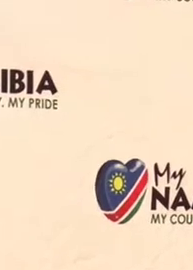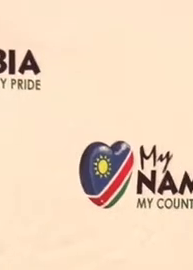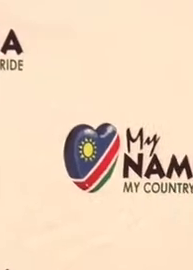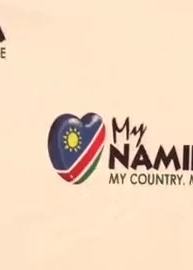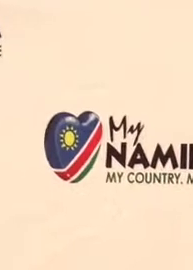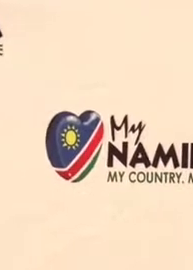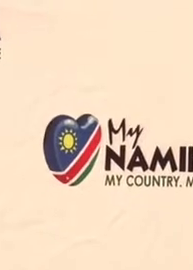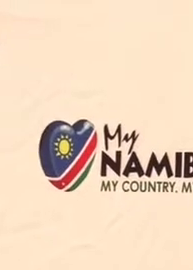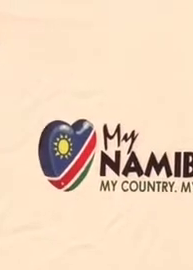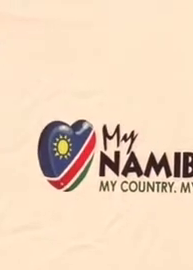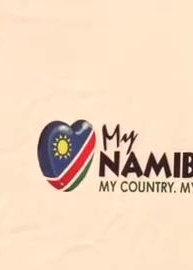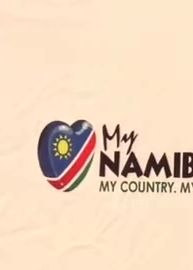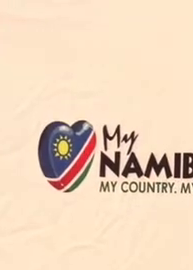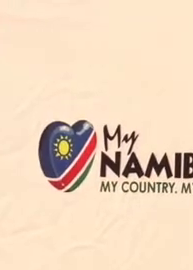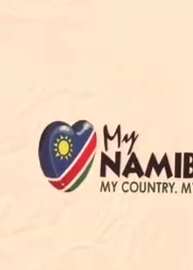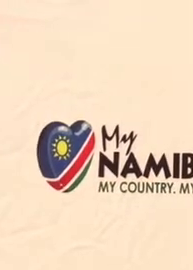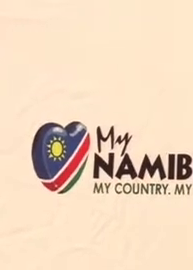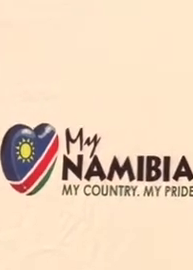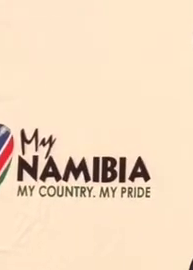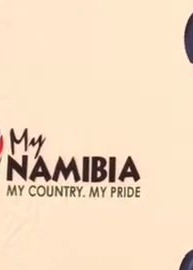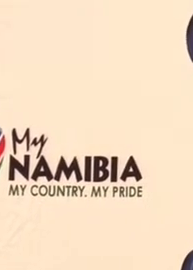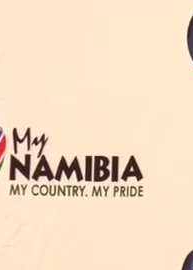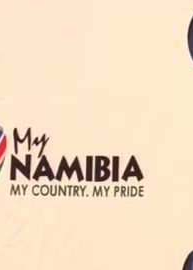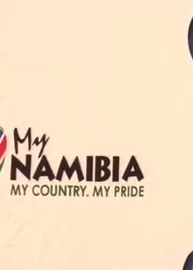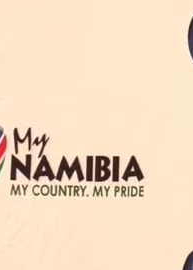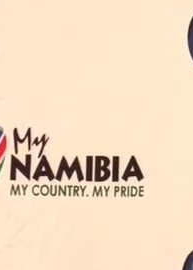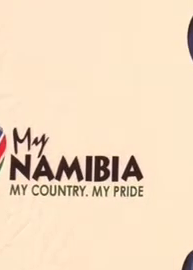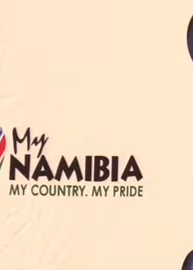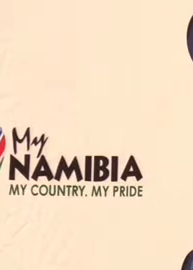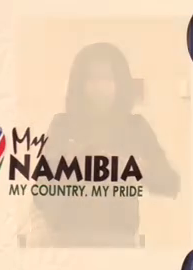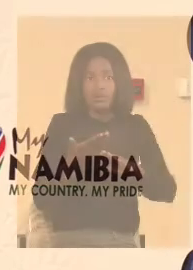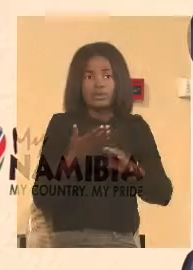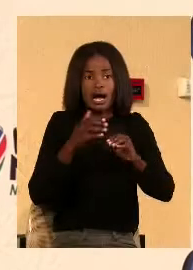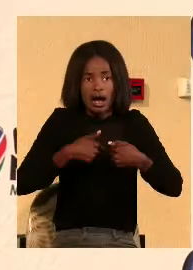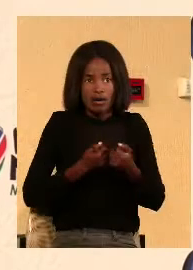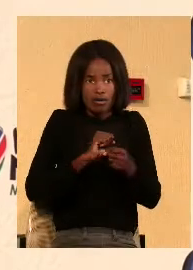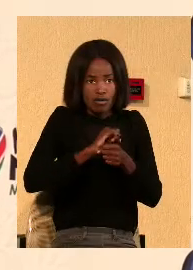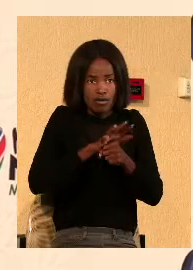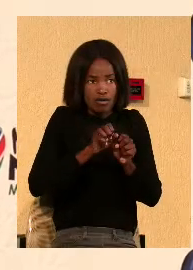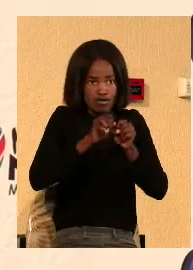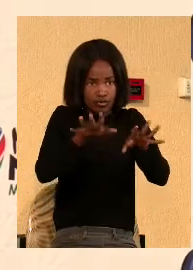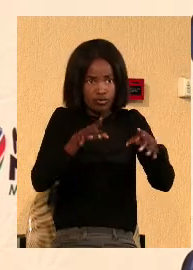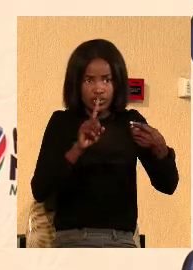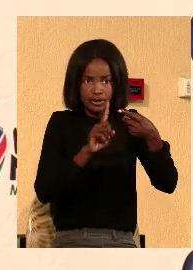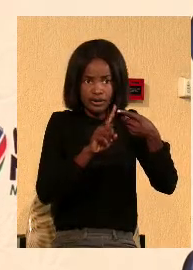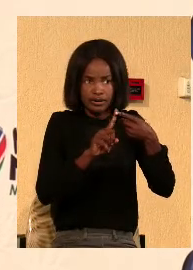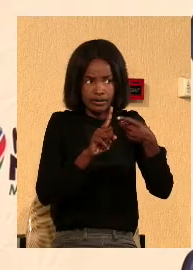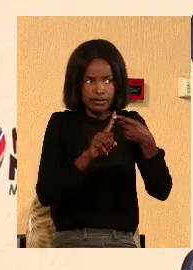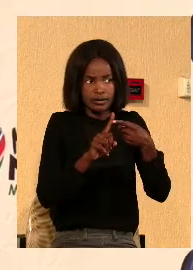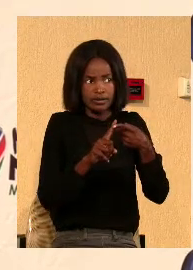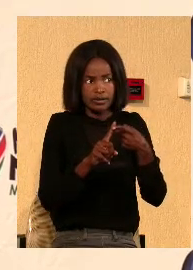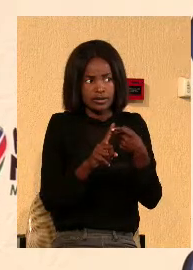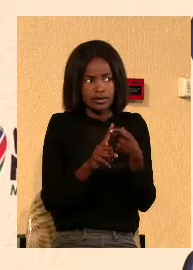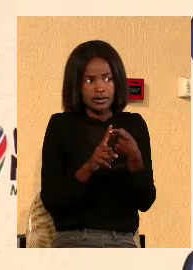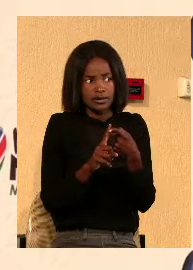4 scenarios, the 4 stages of COVID transmission. The first one is where the